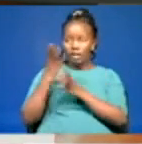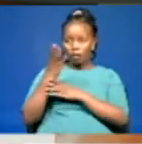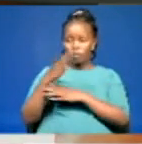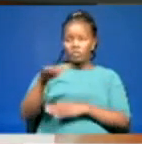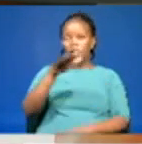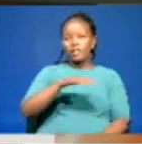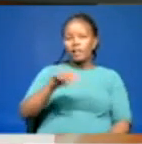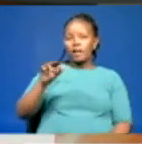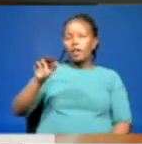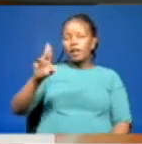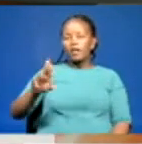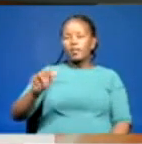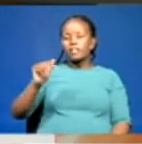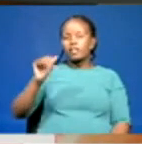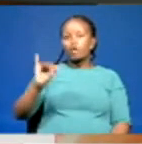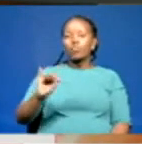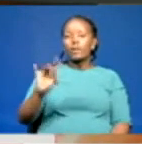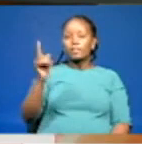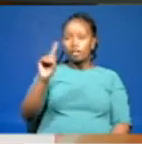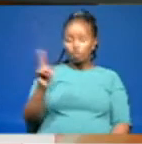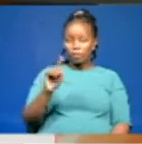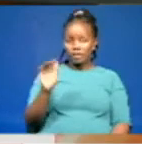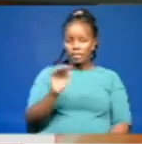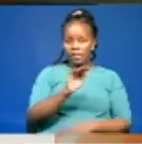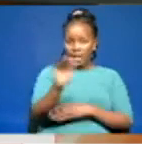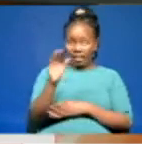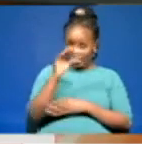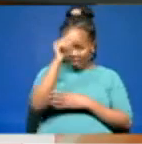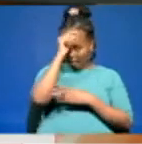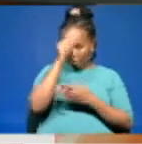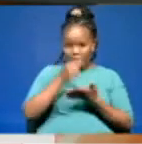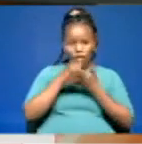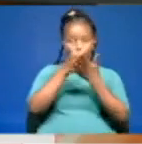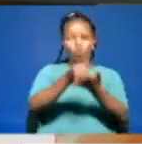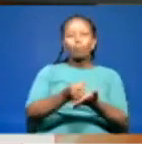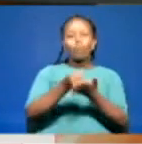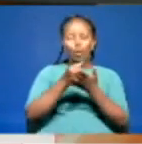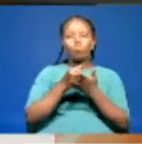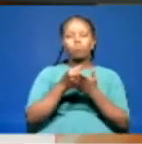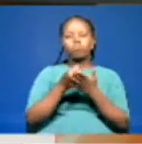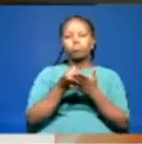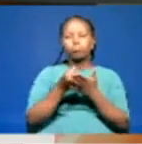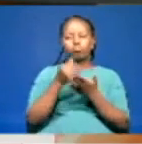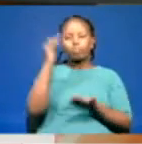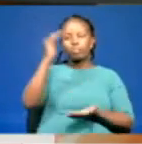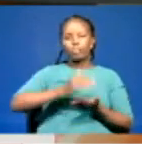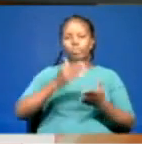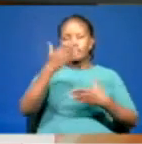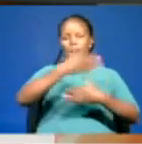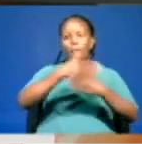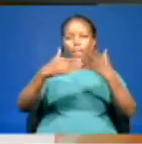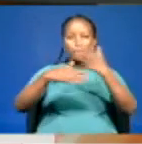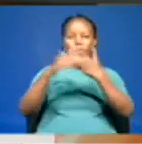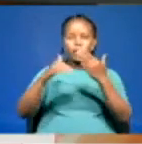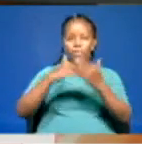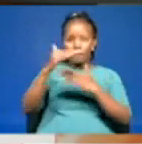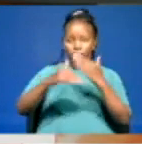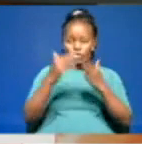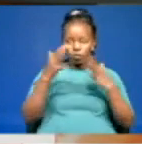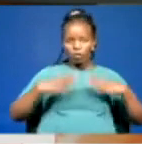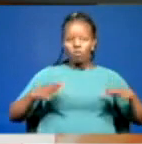Nairobi County, with a call to the government to help stabilize the cost of the building materials to help more Kenyans own decent homes.